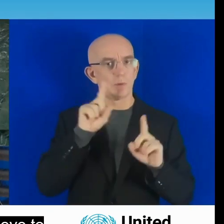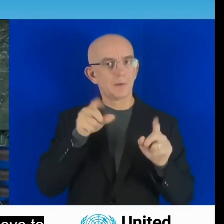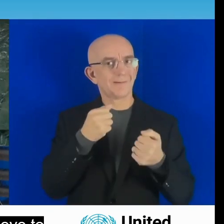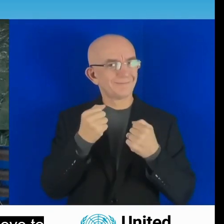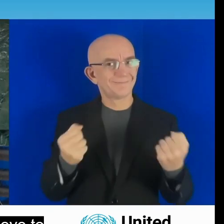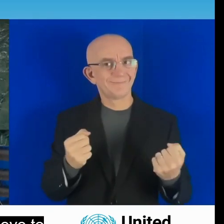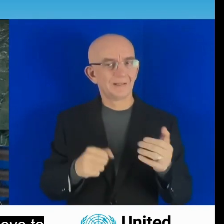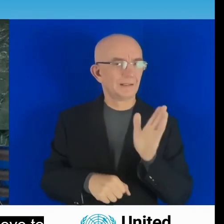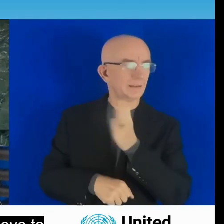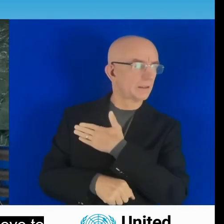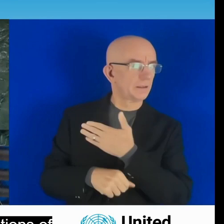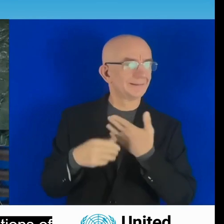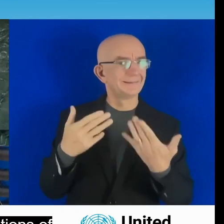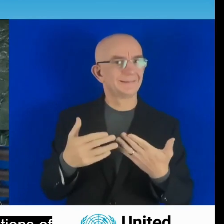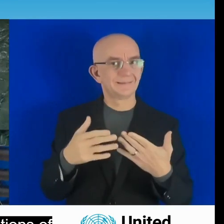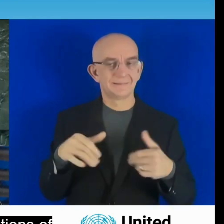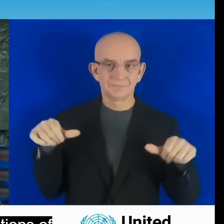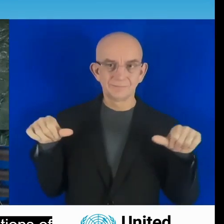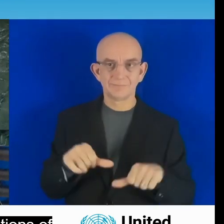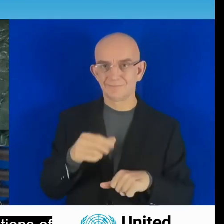rights accountability in another.